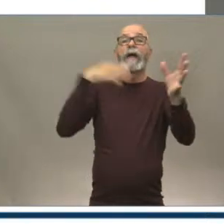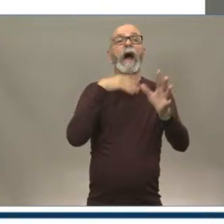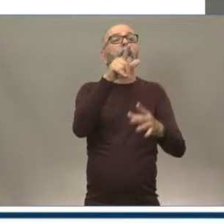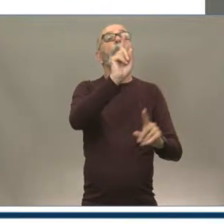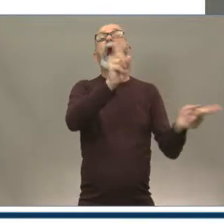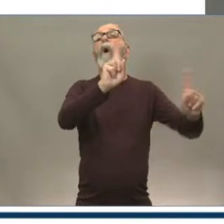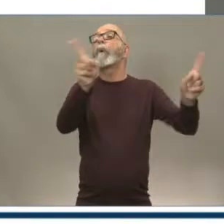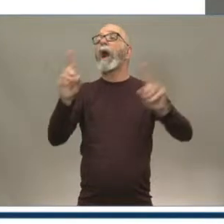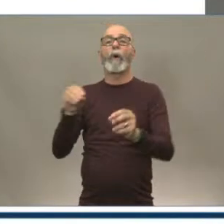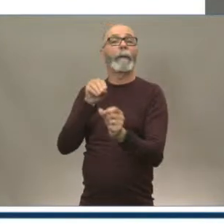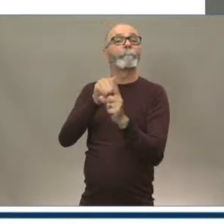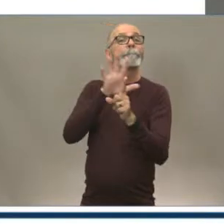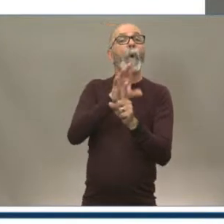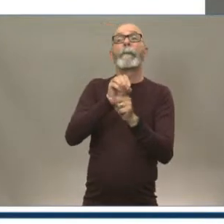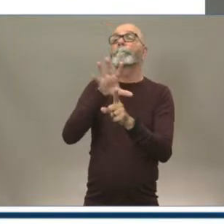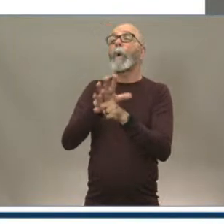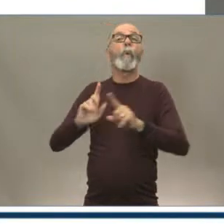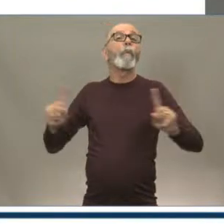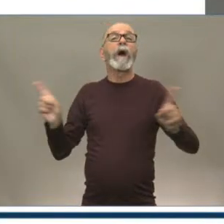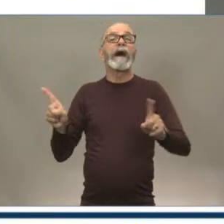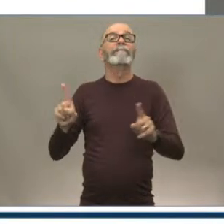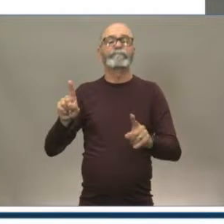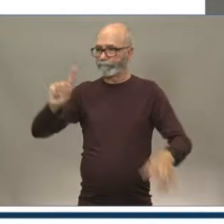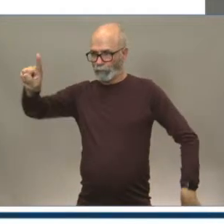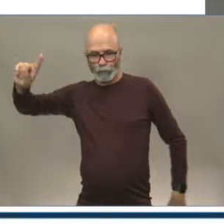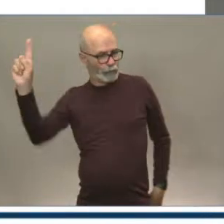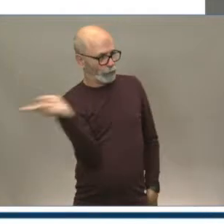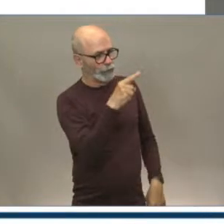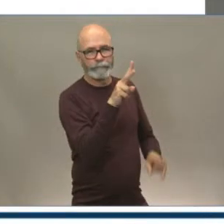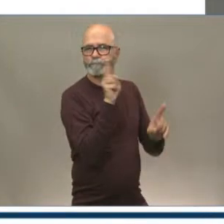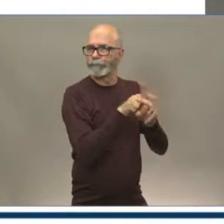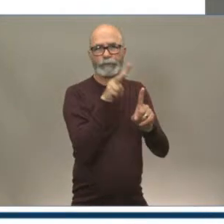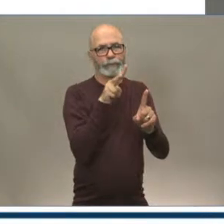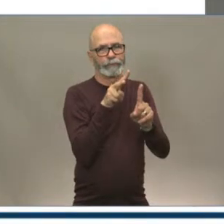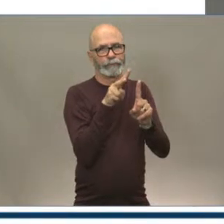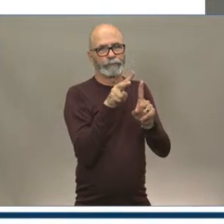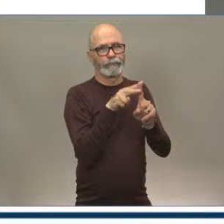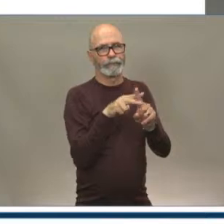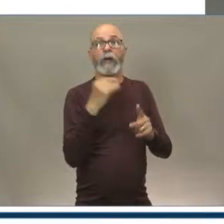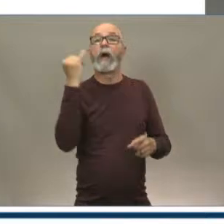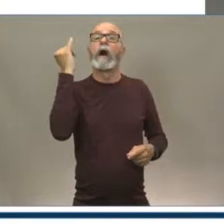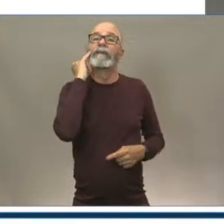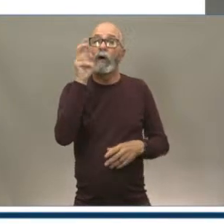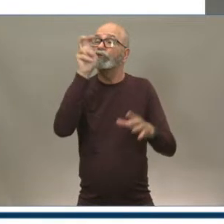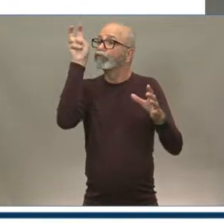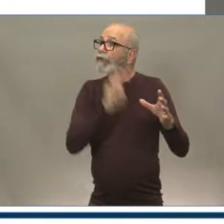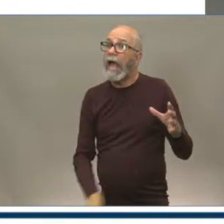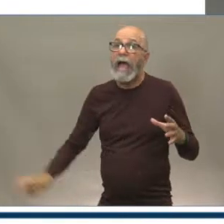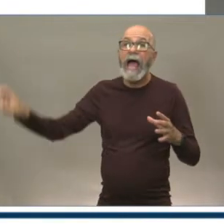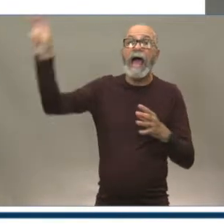have traveled for any reason outside of Nova Scotia, Newfoundland, or PEI, and you're required to be tested.